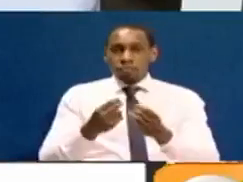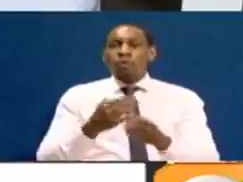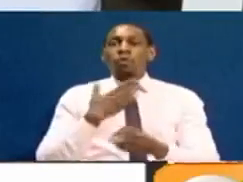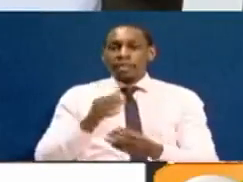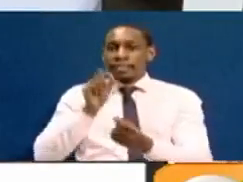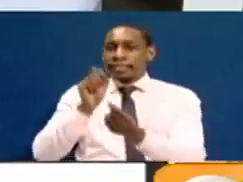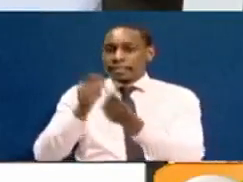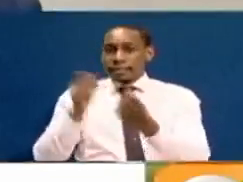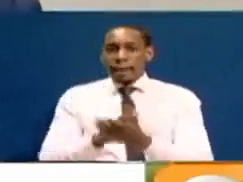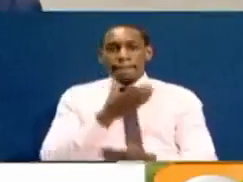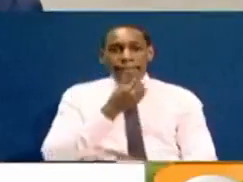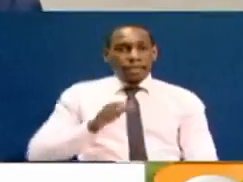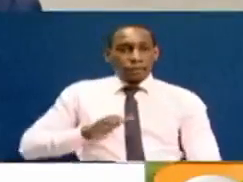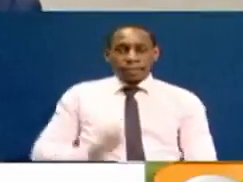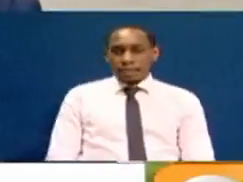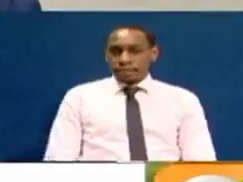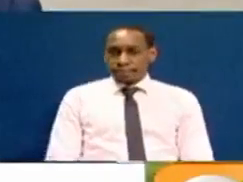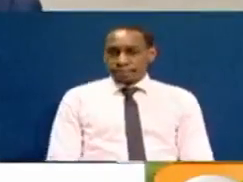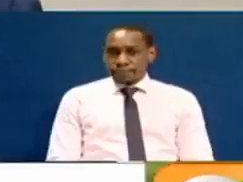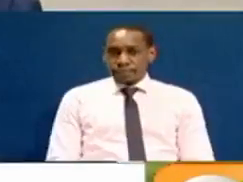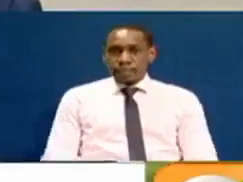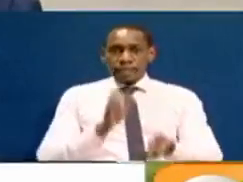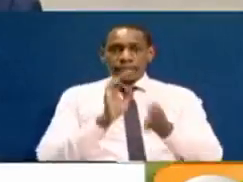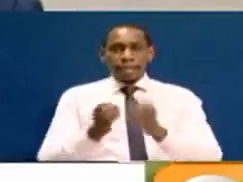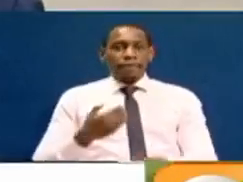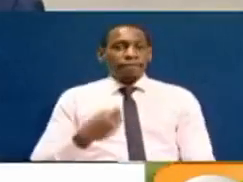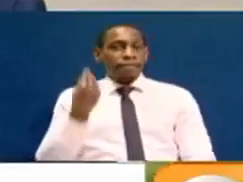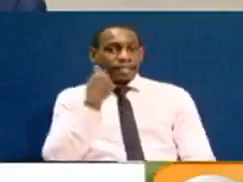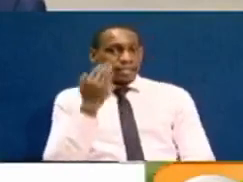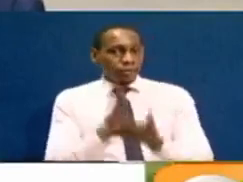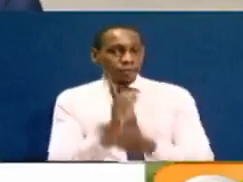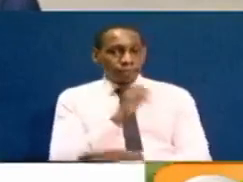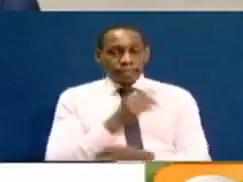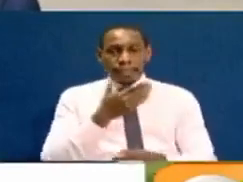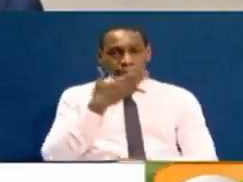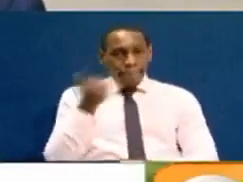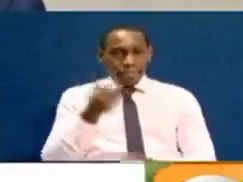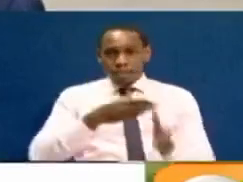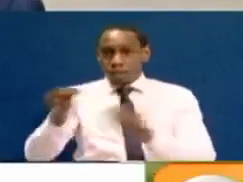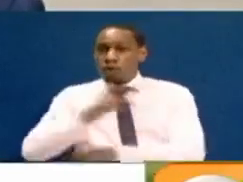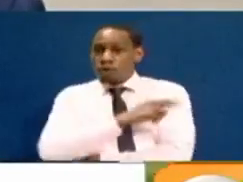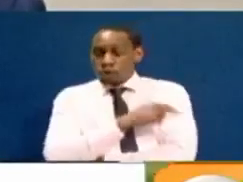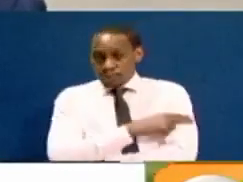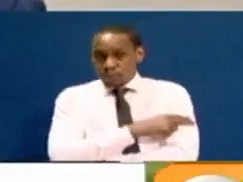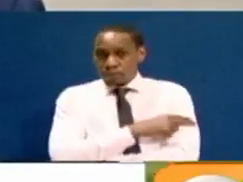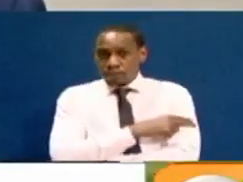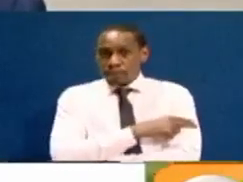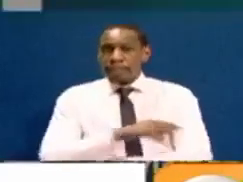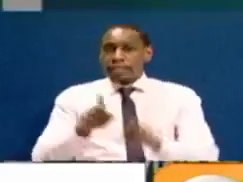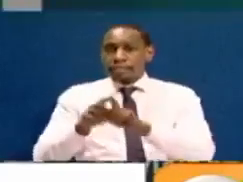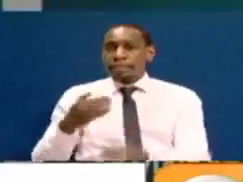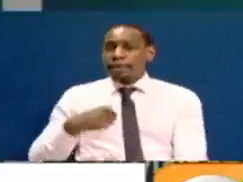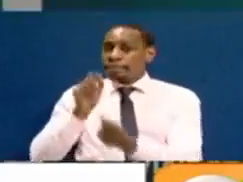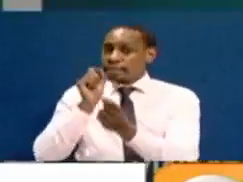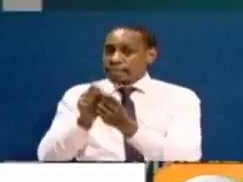the kits. If they come across a positive result, they need to go to the health facility and have